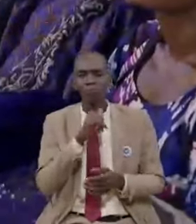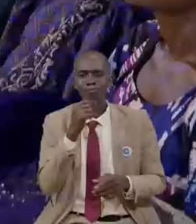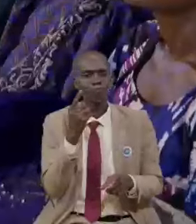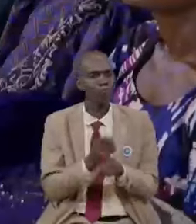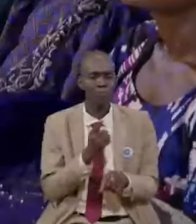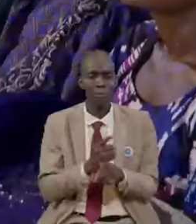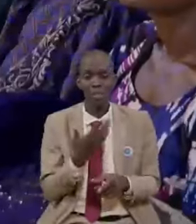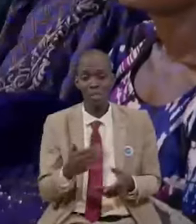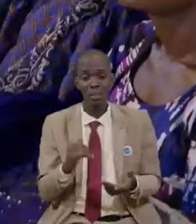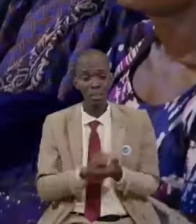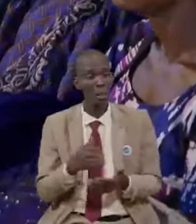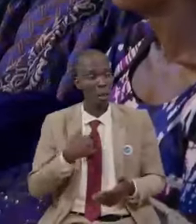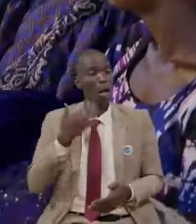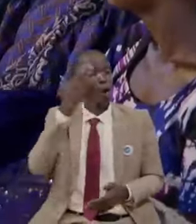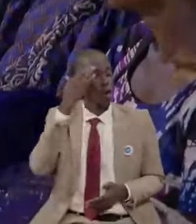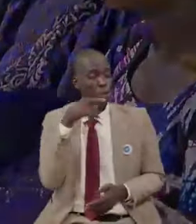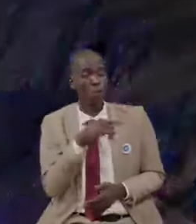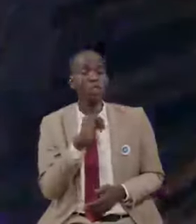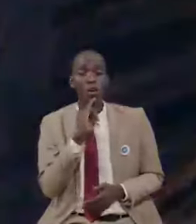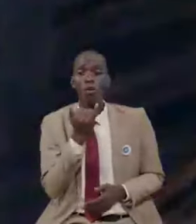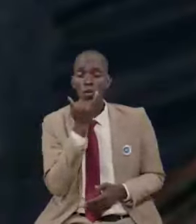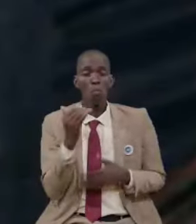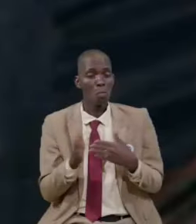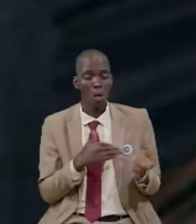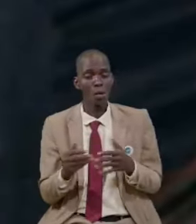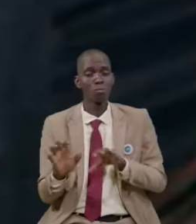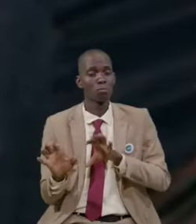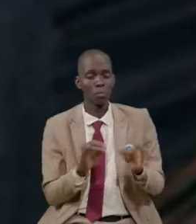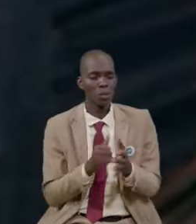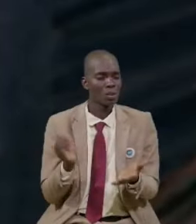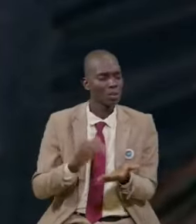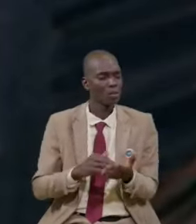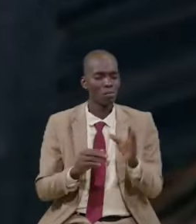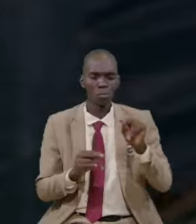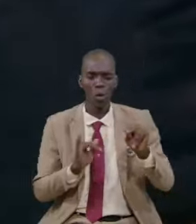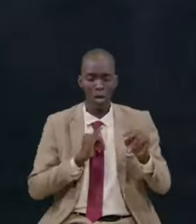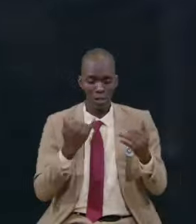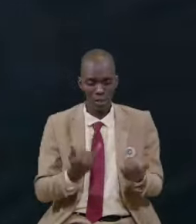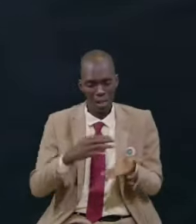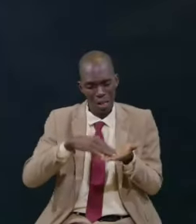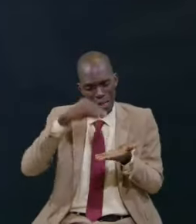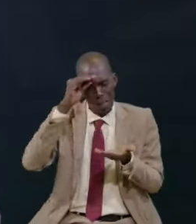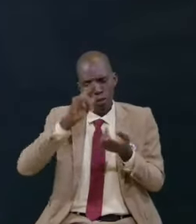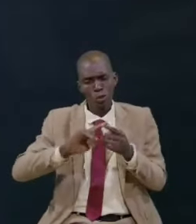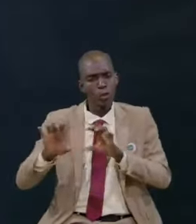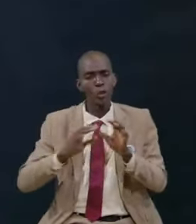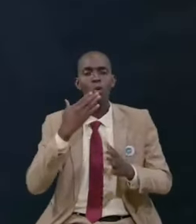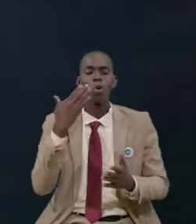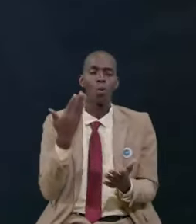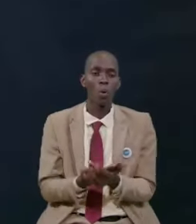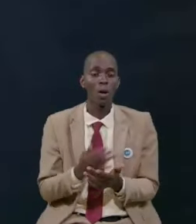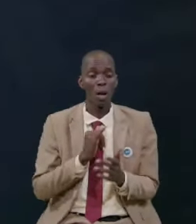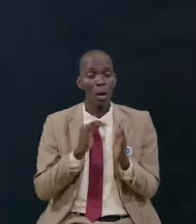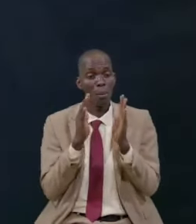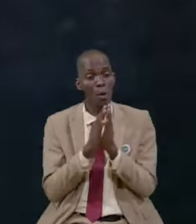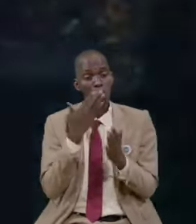carry punishment. And now, learn to do well. I pray the good thing that happened to me will happen to